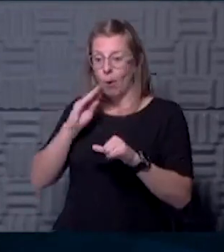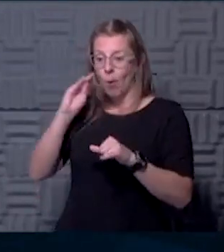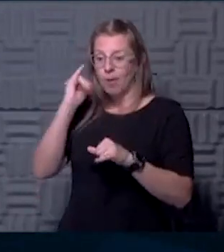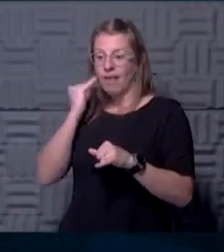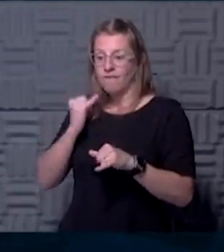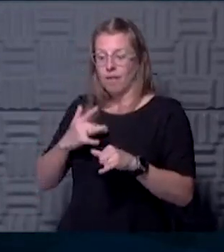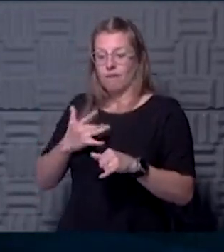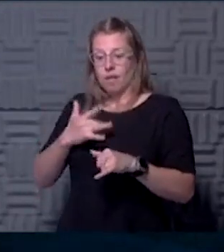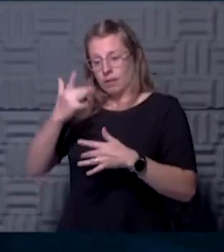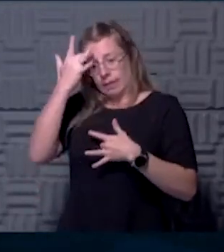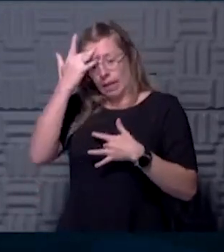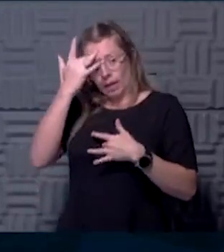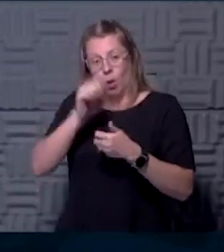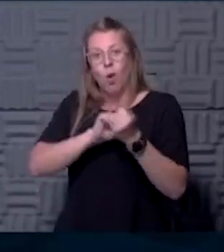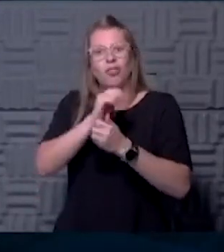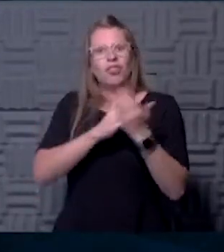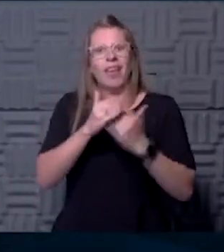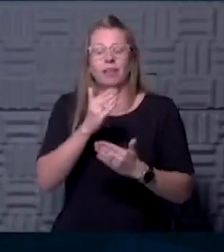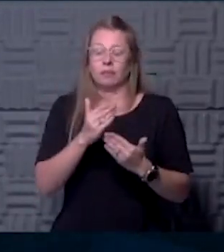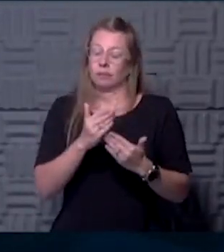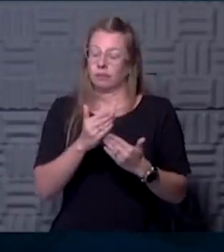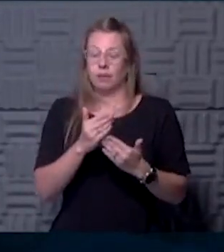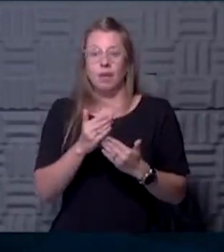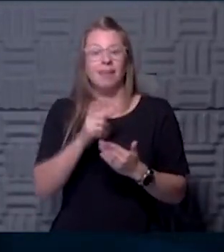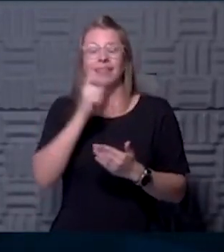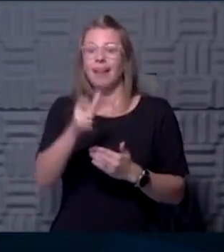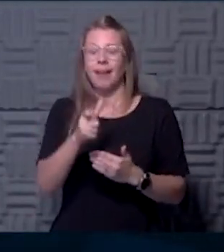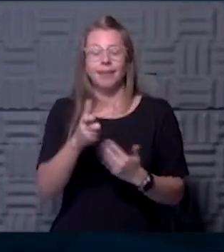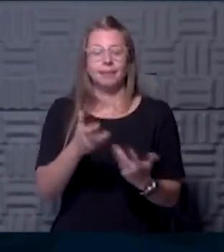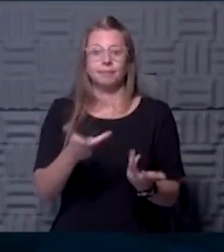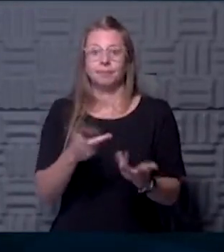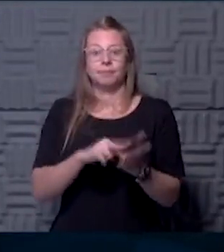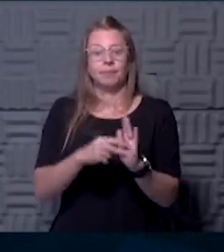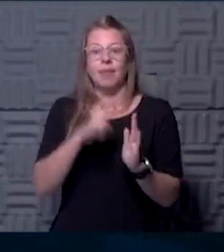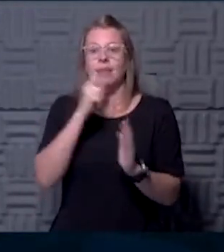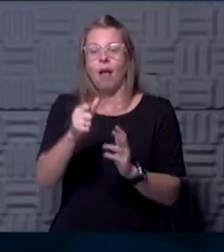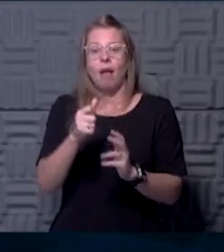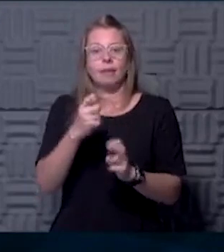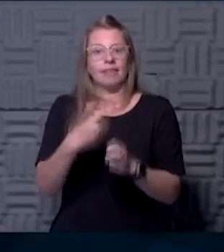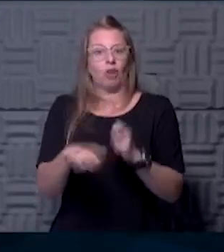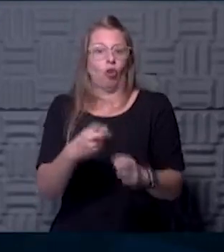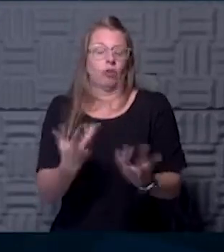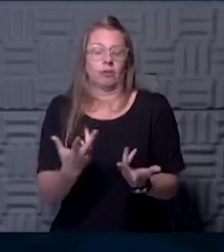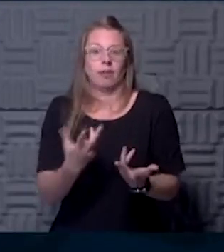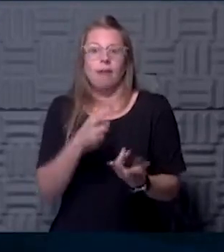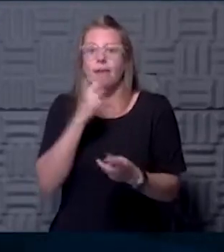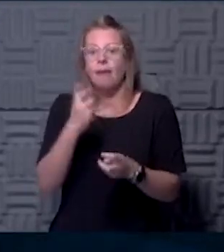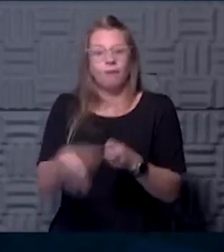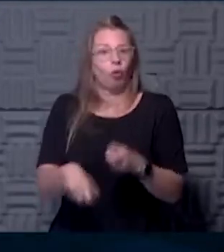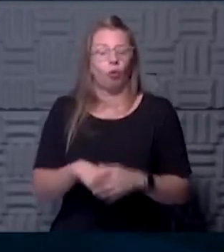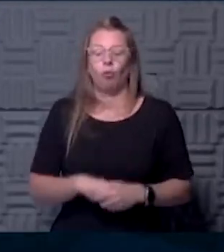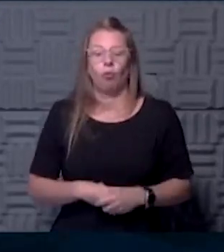sick, and wash your hands. I mean, it's not